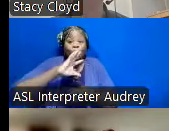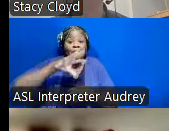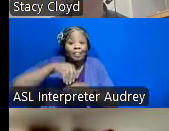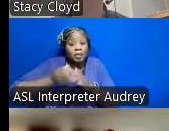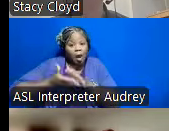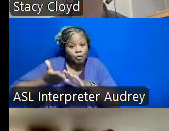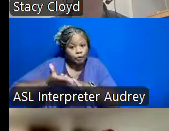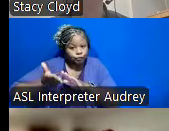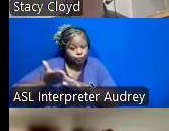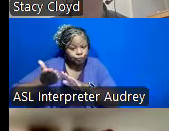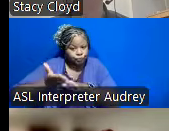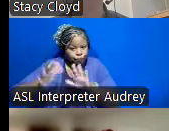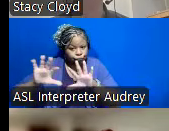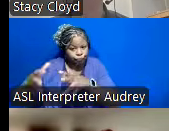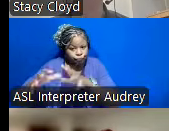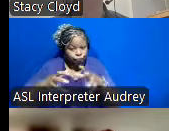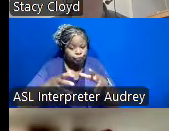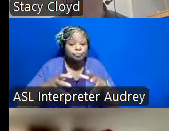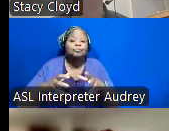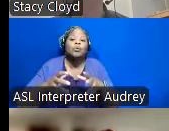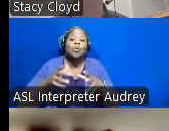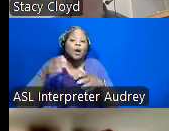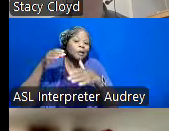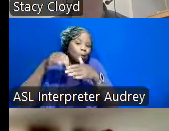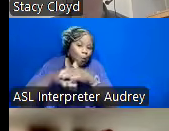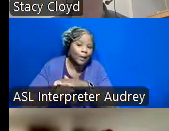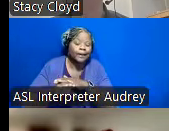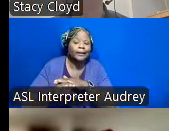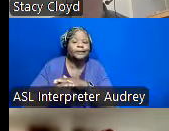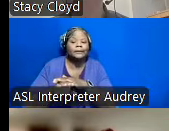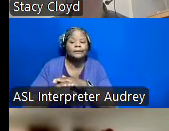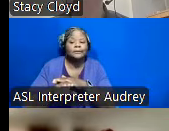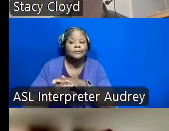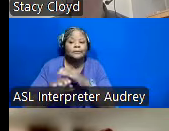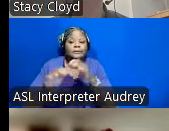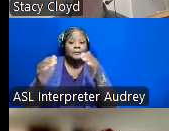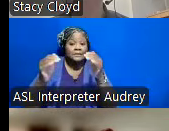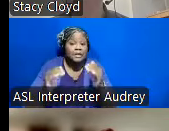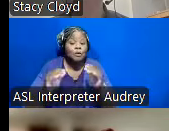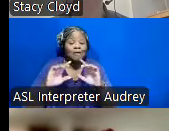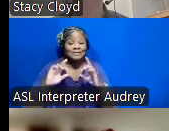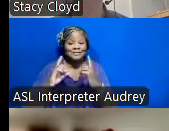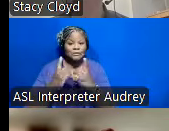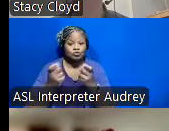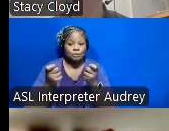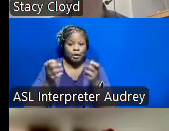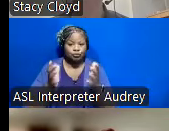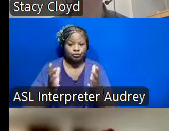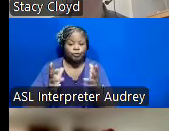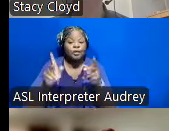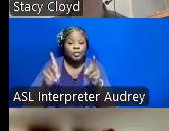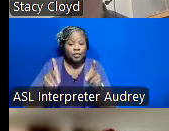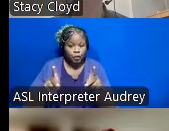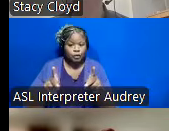So strictly the field offices where claimants can walk into. Next, you have the district manager, who's the person in charge